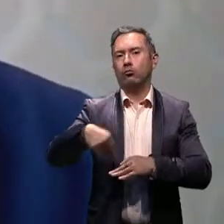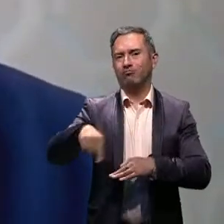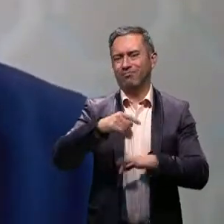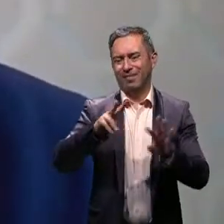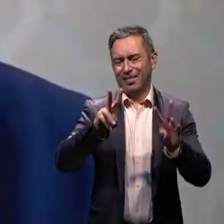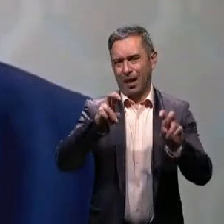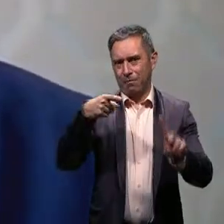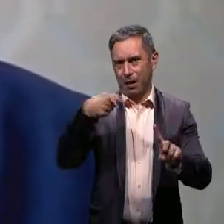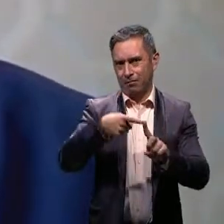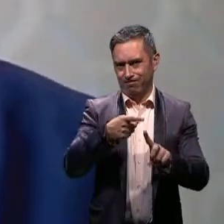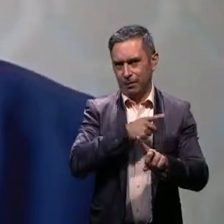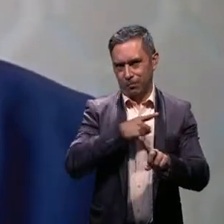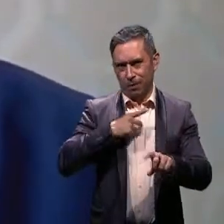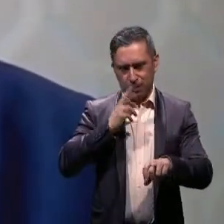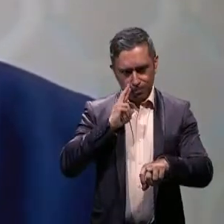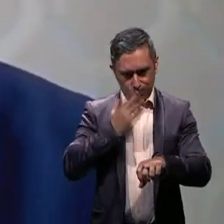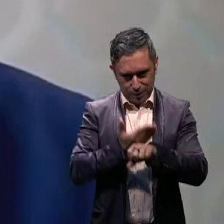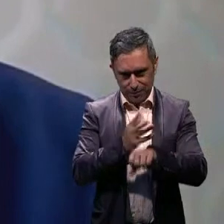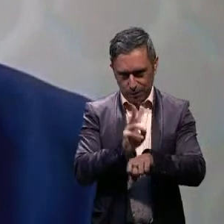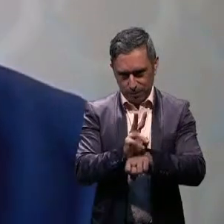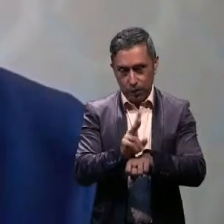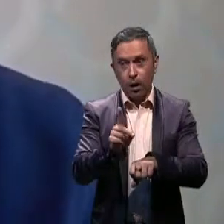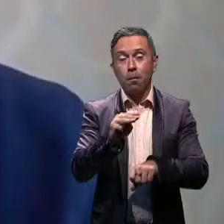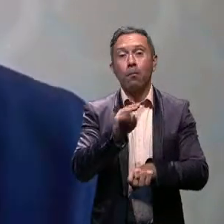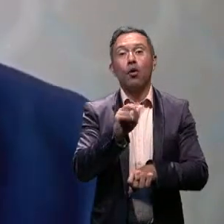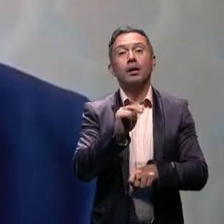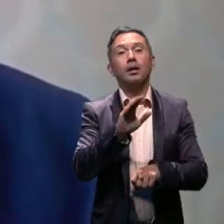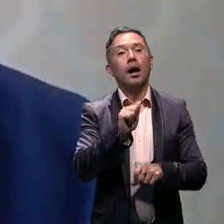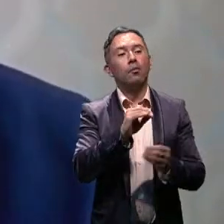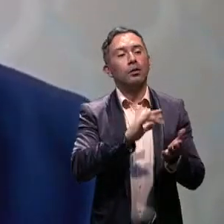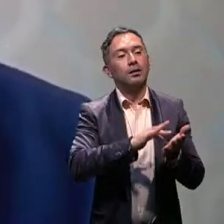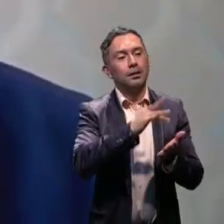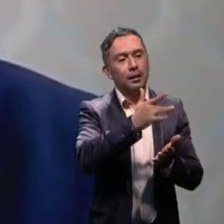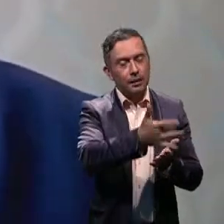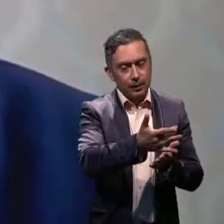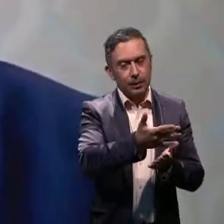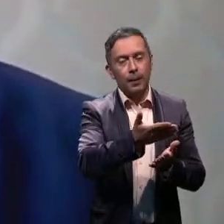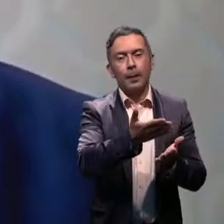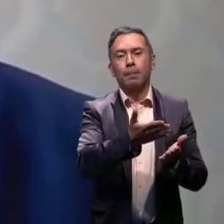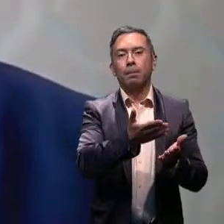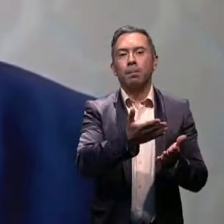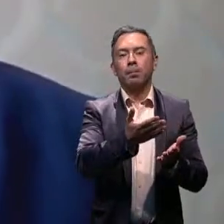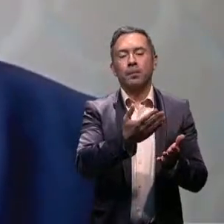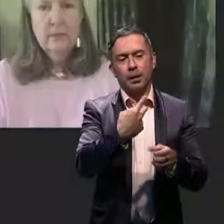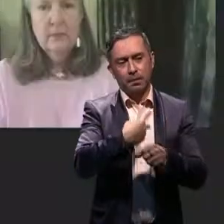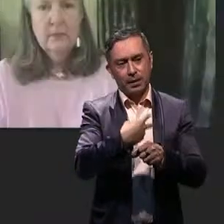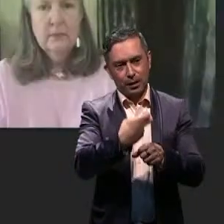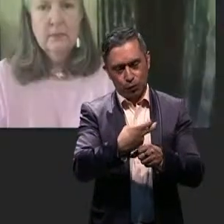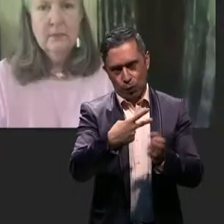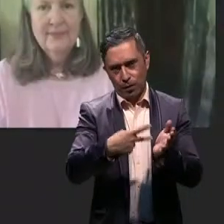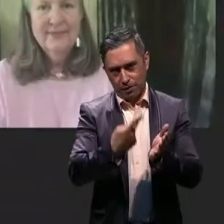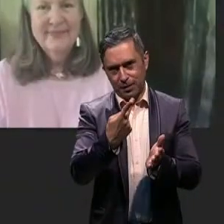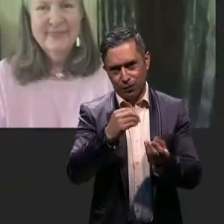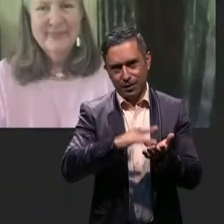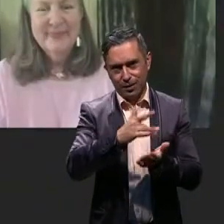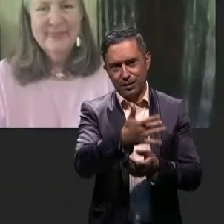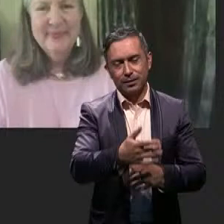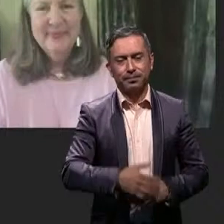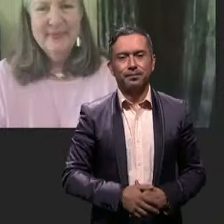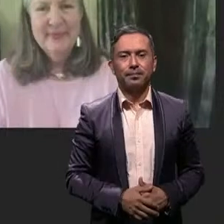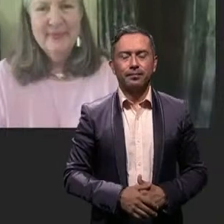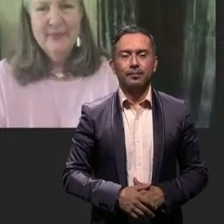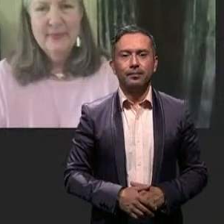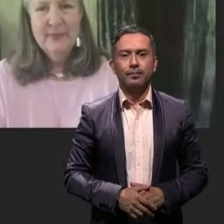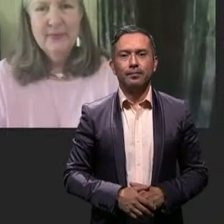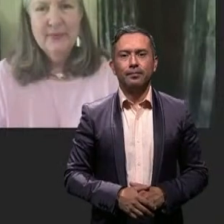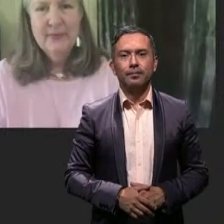the duty along these lines. Thank you very much, Monica, once again, and thank you for your kind